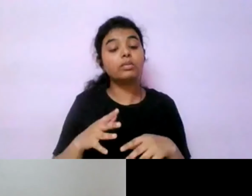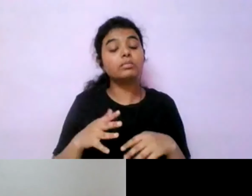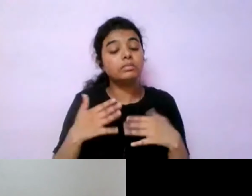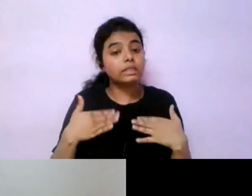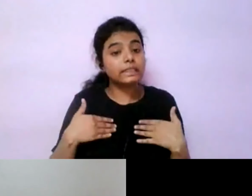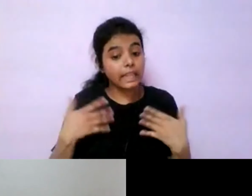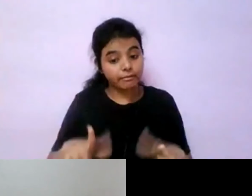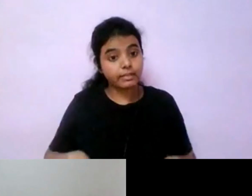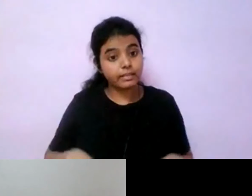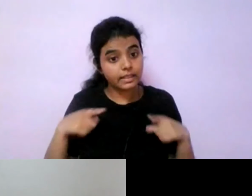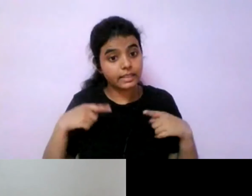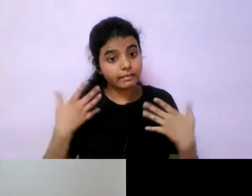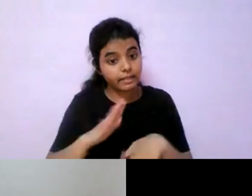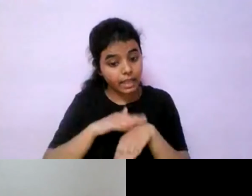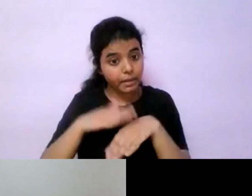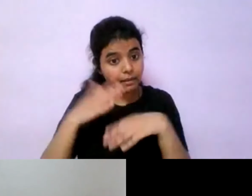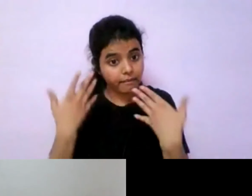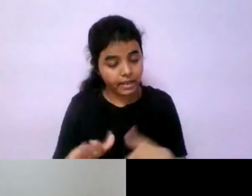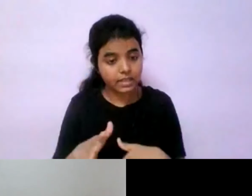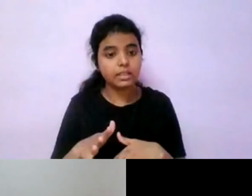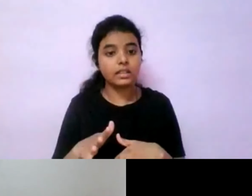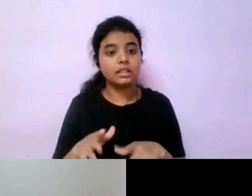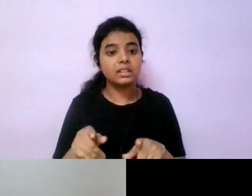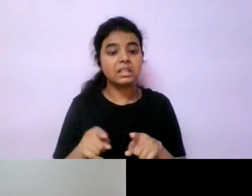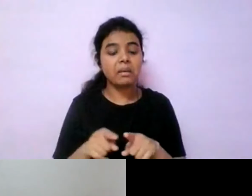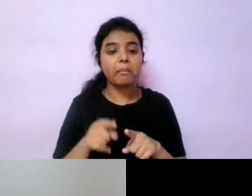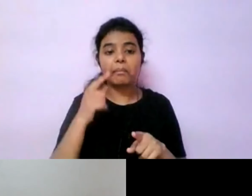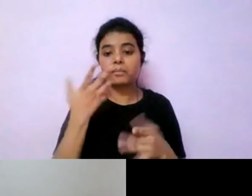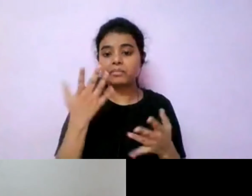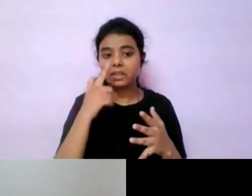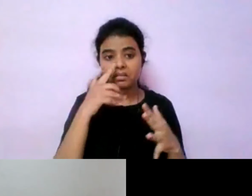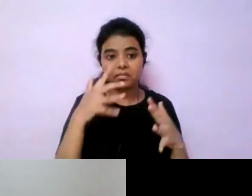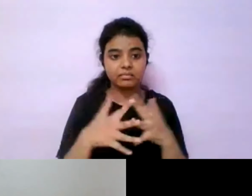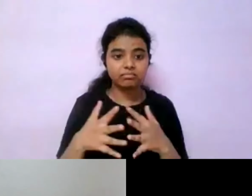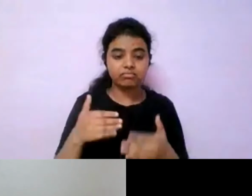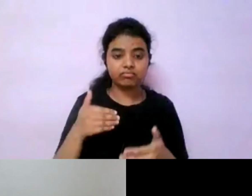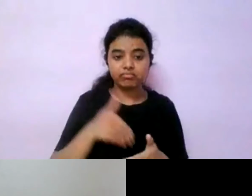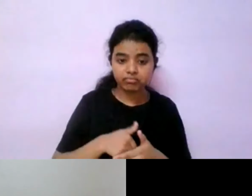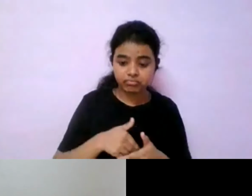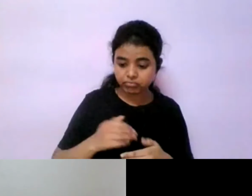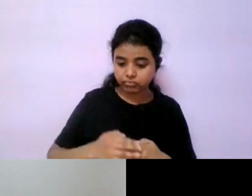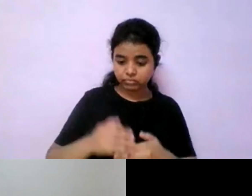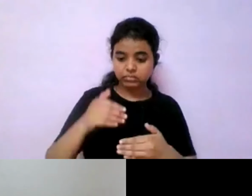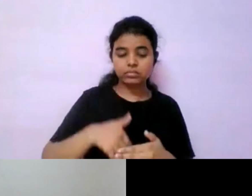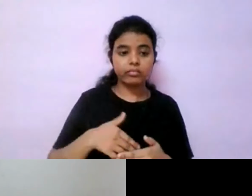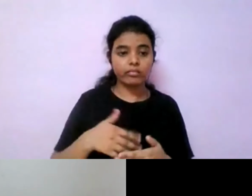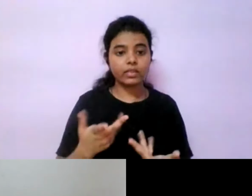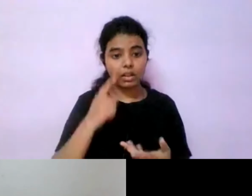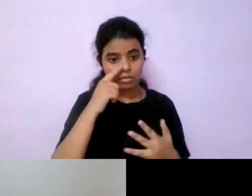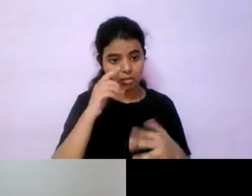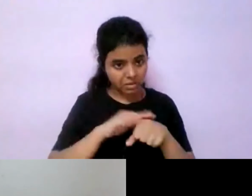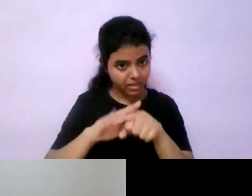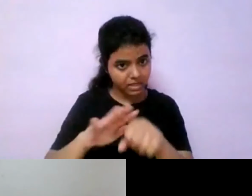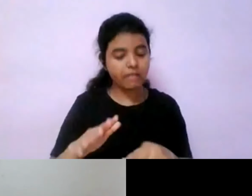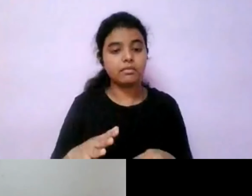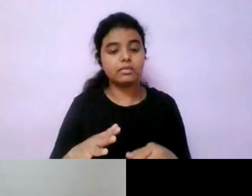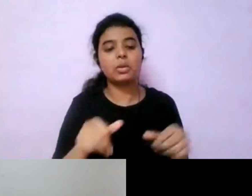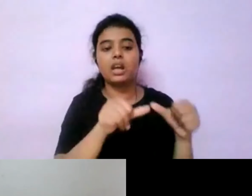experiences that women have gone through with respect to this question. Yeah.